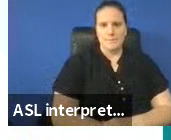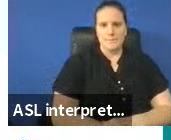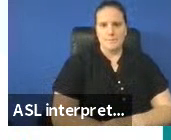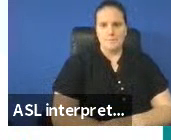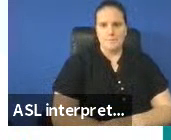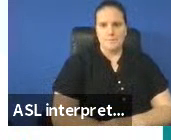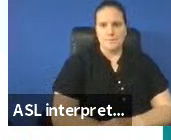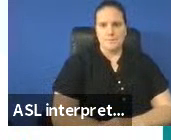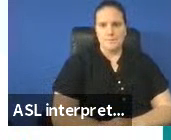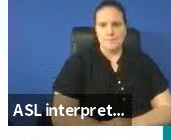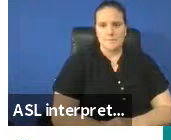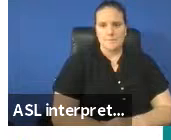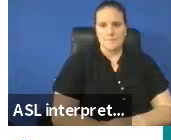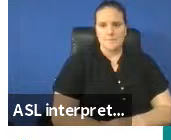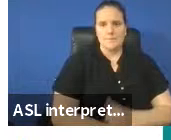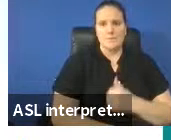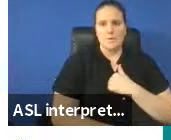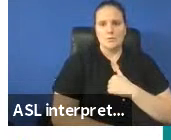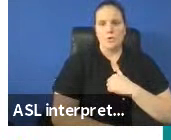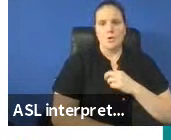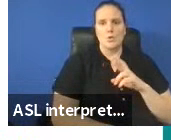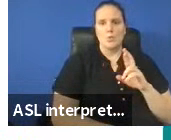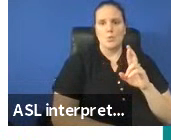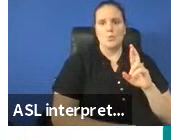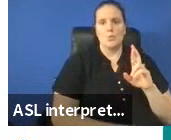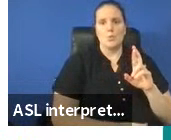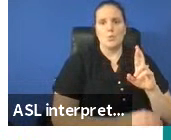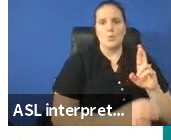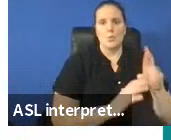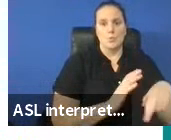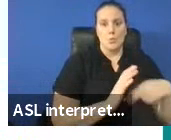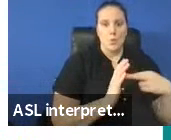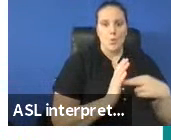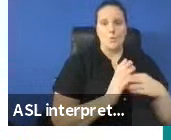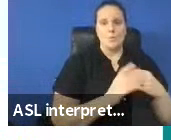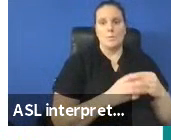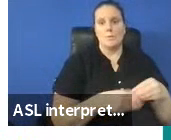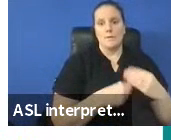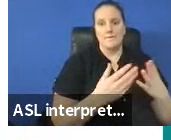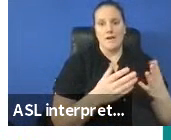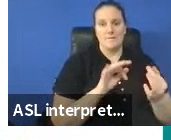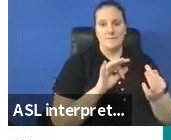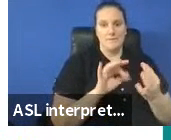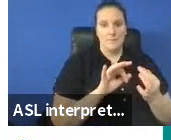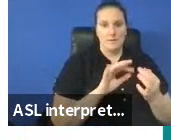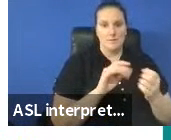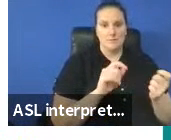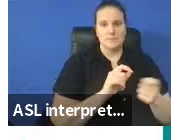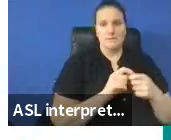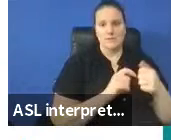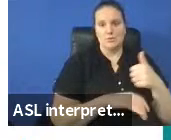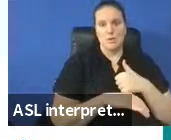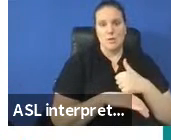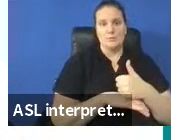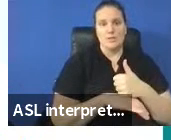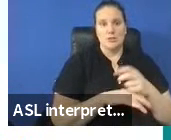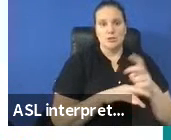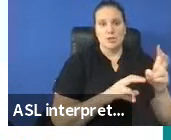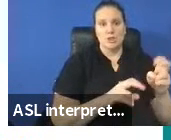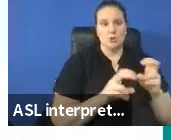going to go back. The role of our working group is to provide feedback on specific transportation